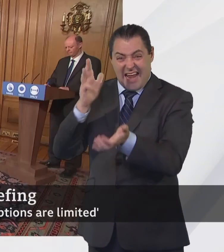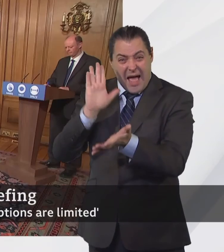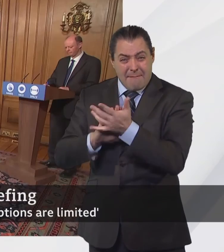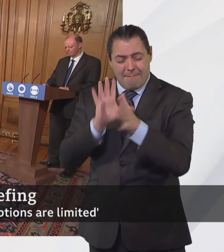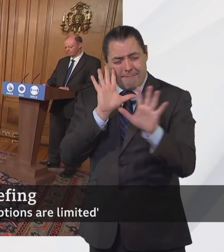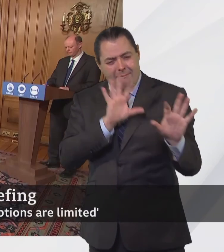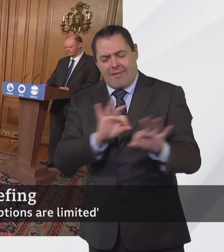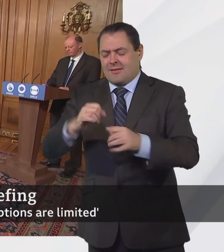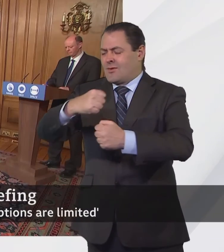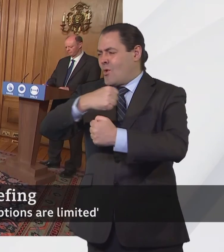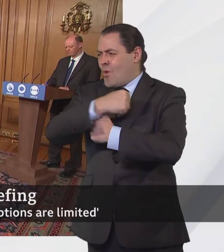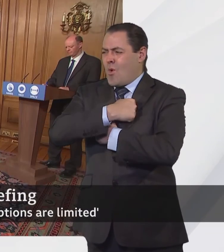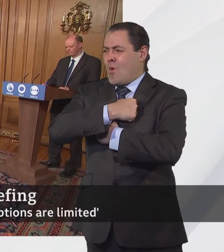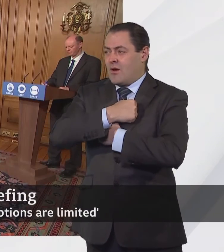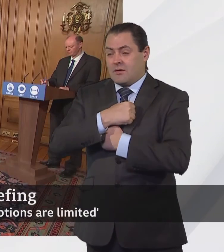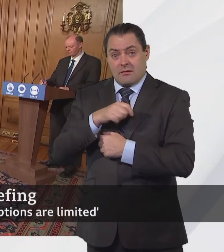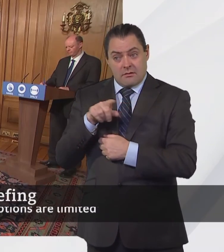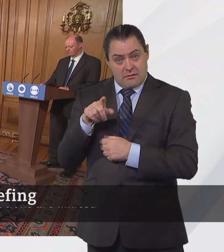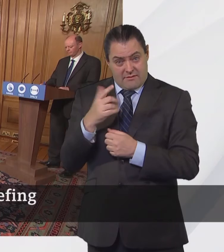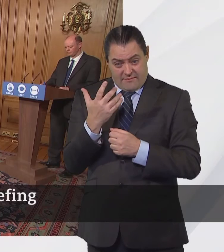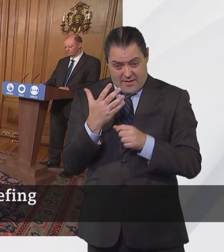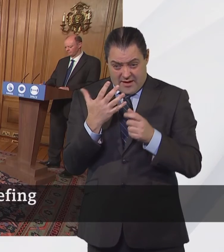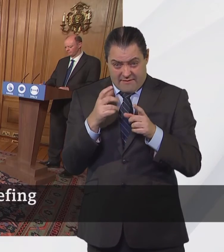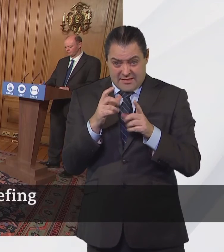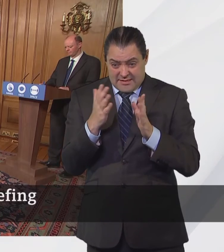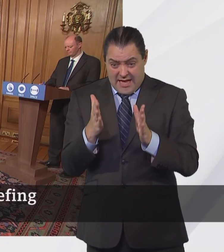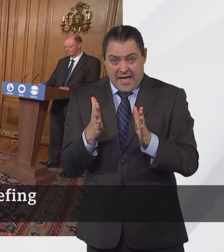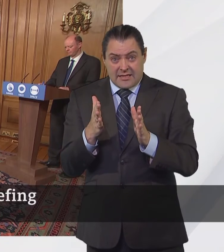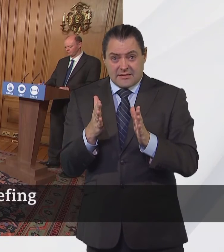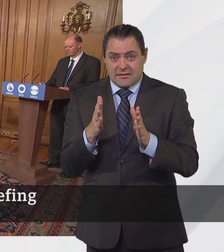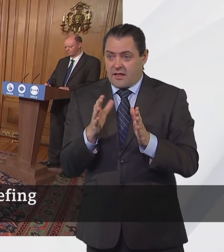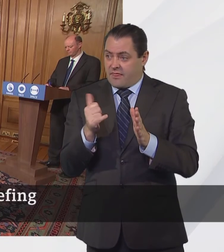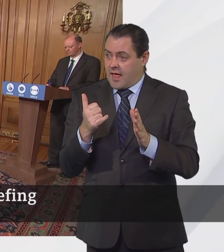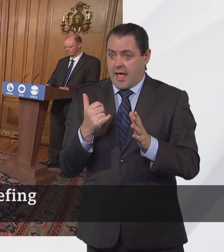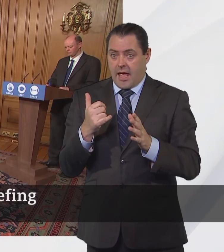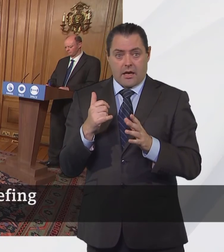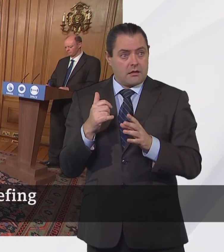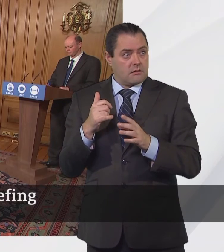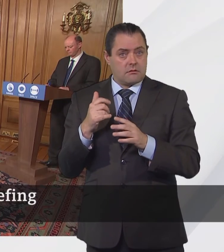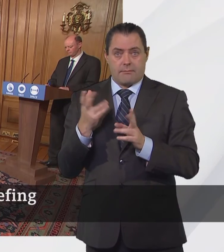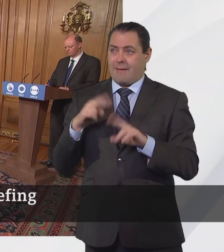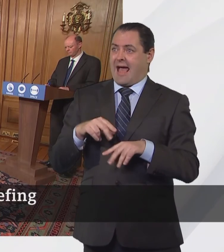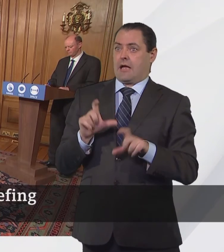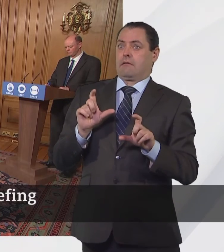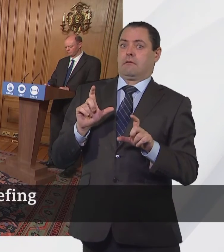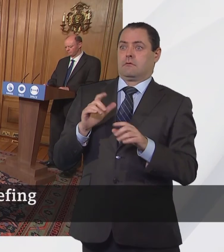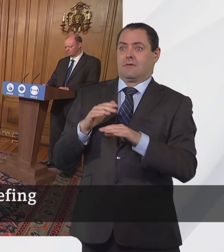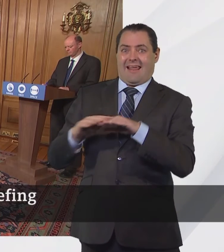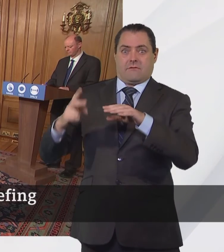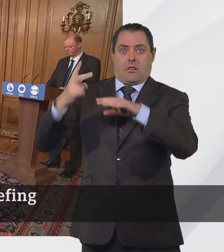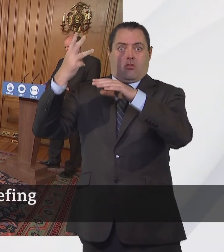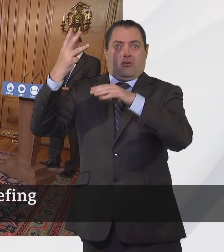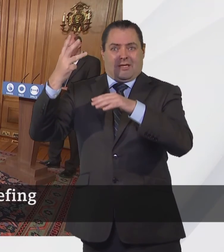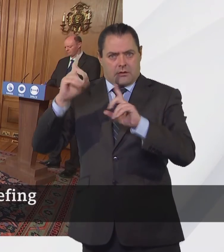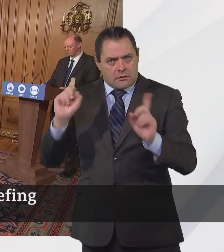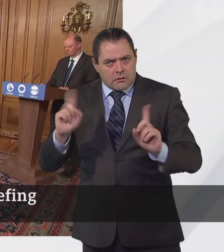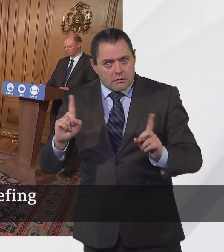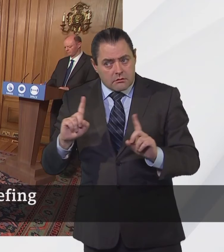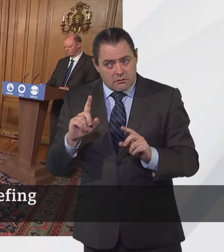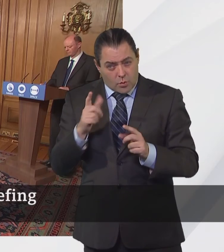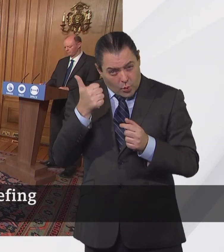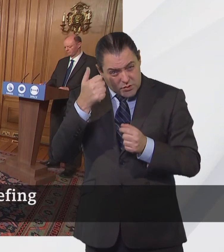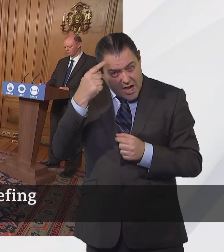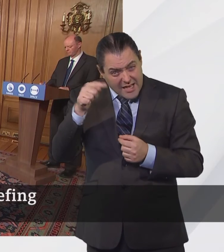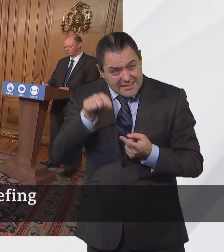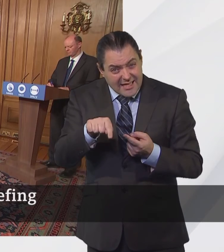cases? Which one of you will specifically be doing that? And then a question specifically to Professor Whitty. In answering an